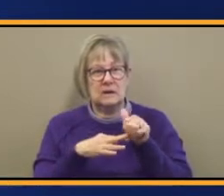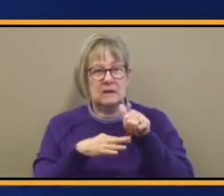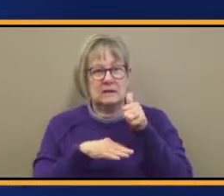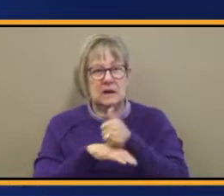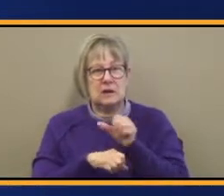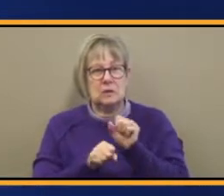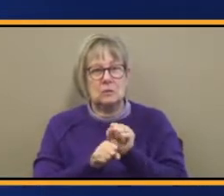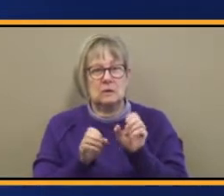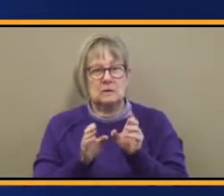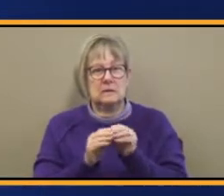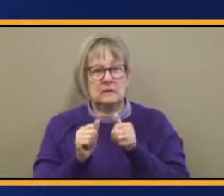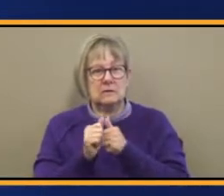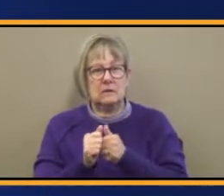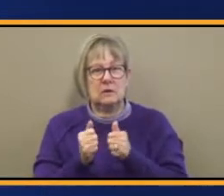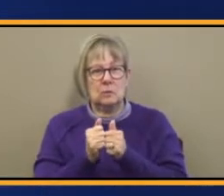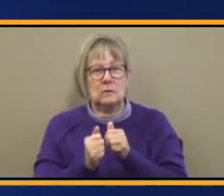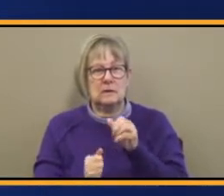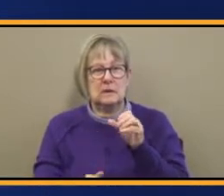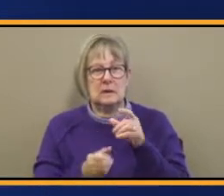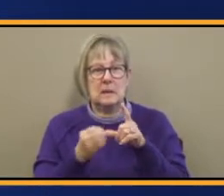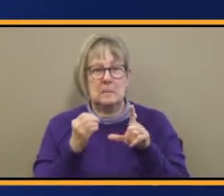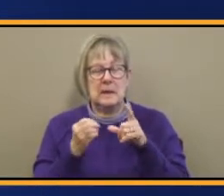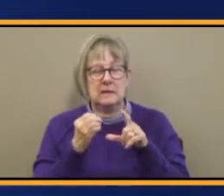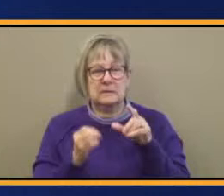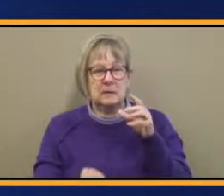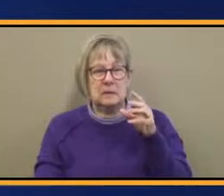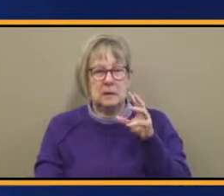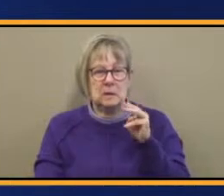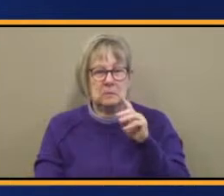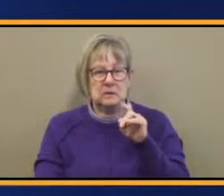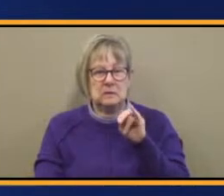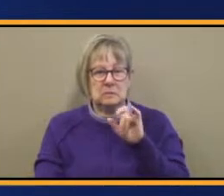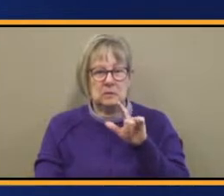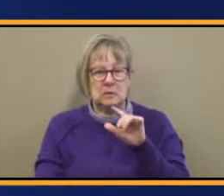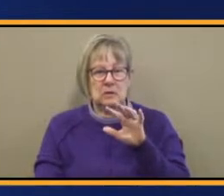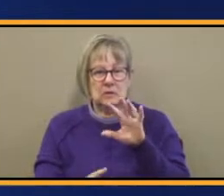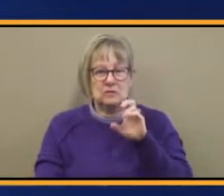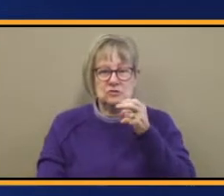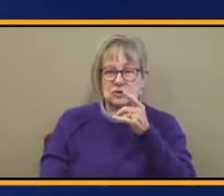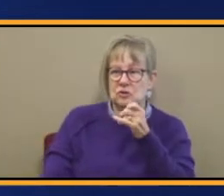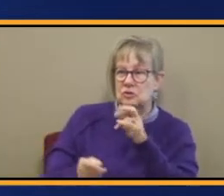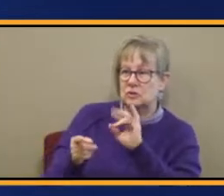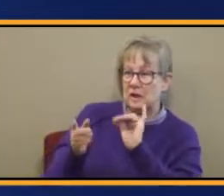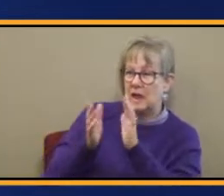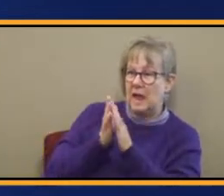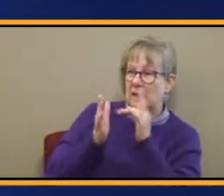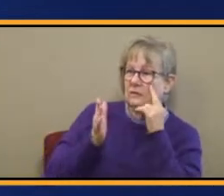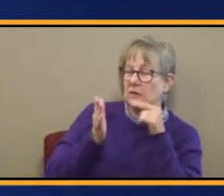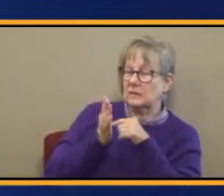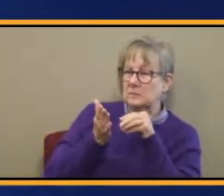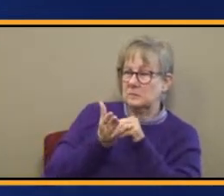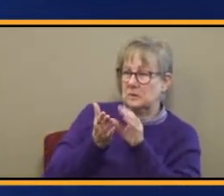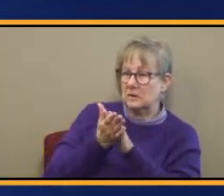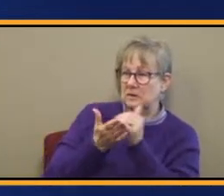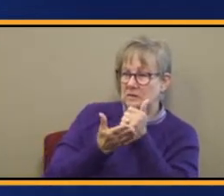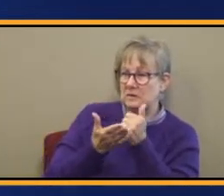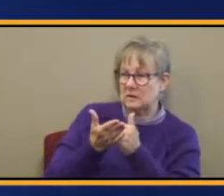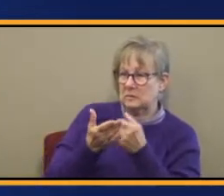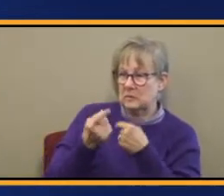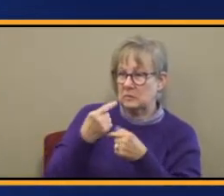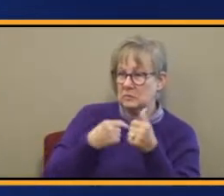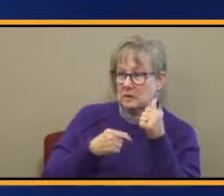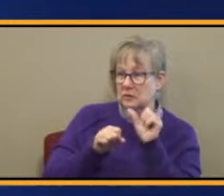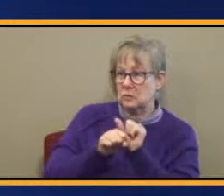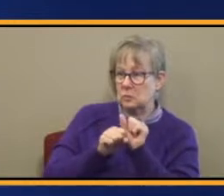El Paso Municipal Charter. And Mayor and Council, I asked for this item to be put on the agenda to go back to a